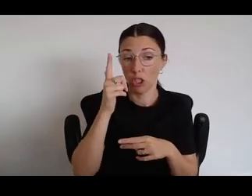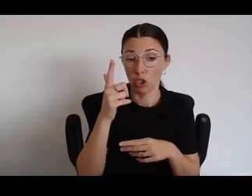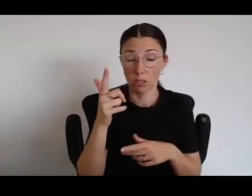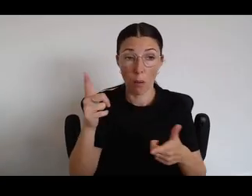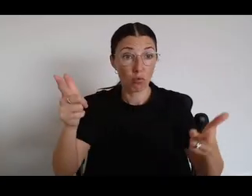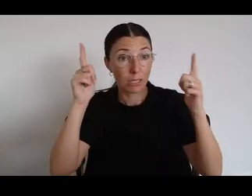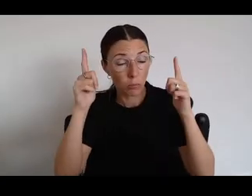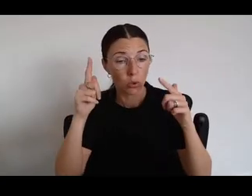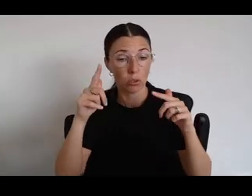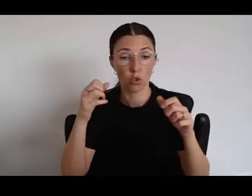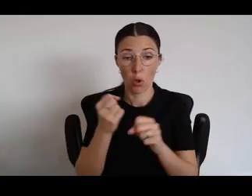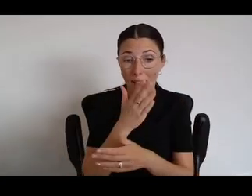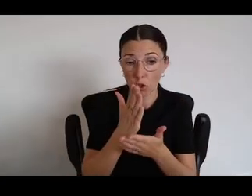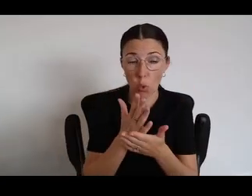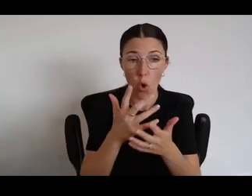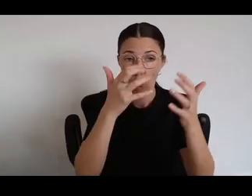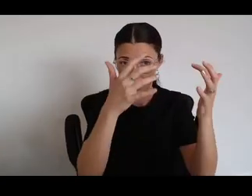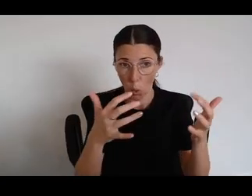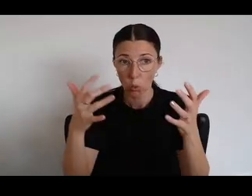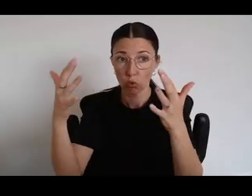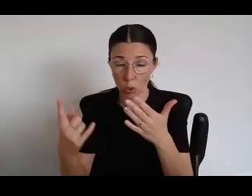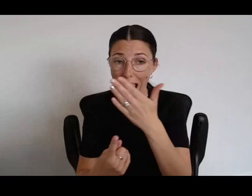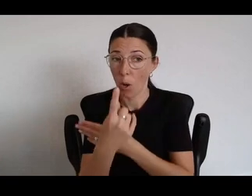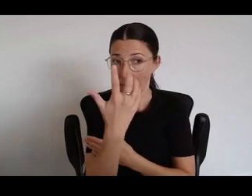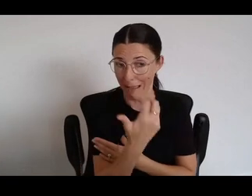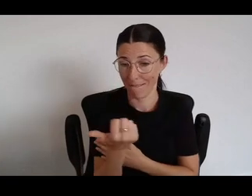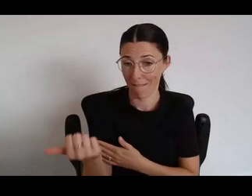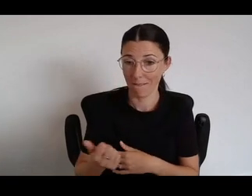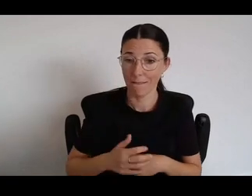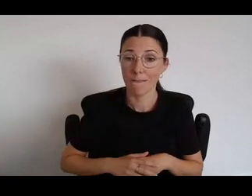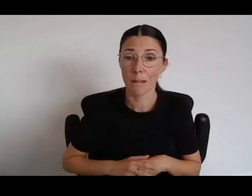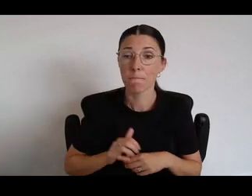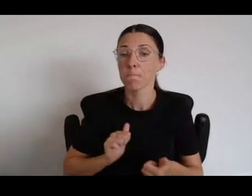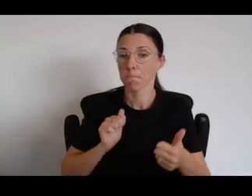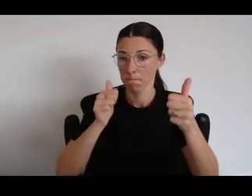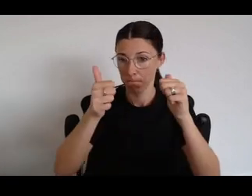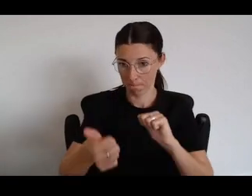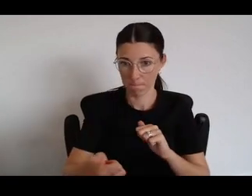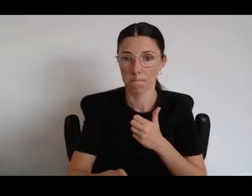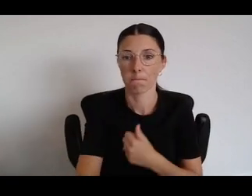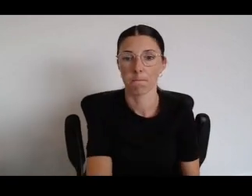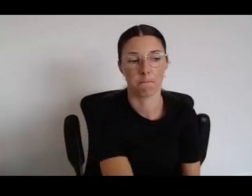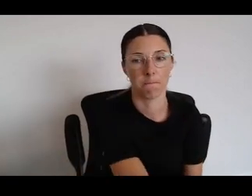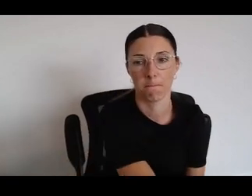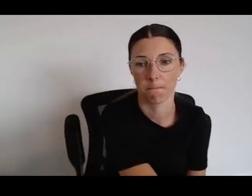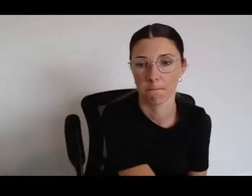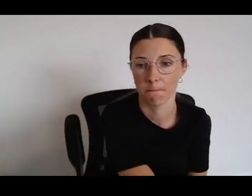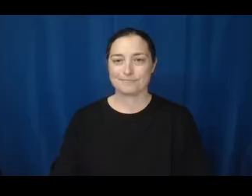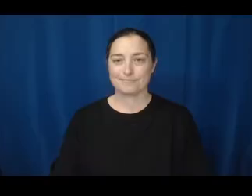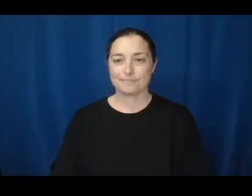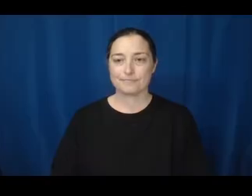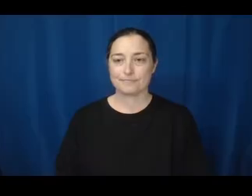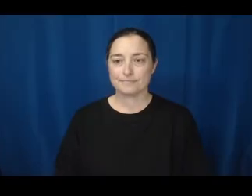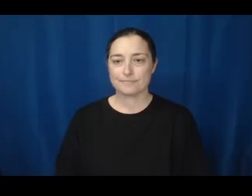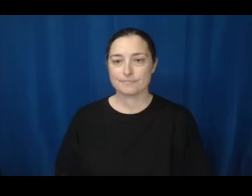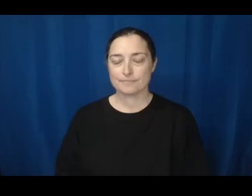the results and outcomes are there. So as I said, that there are some other things here. This is just a kind of a simple